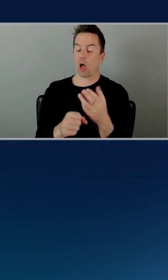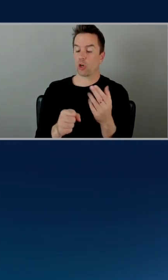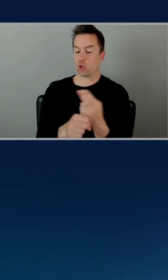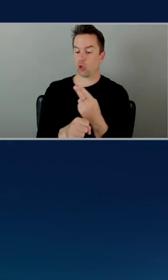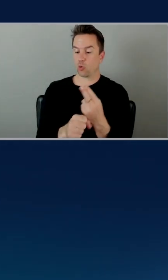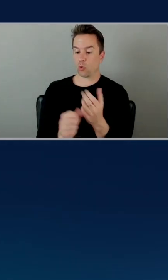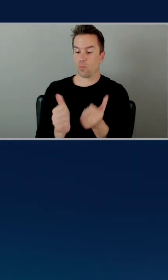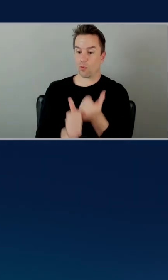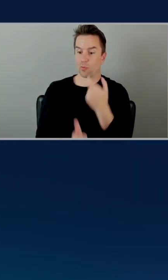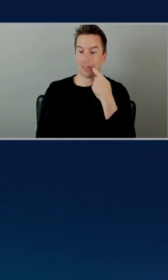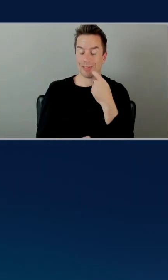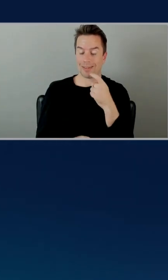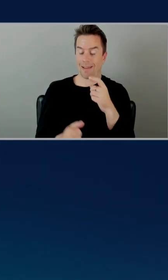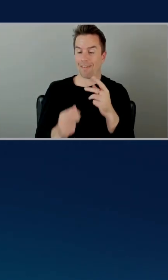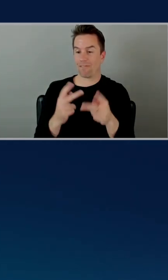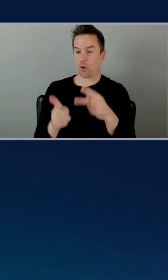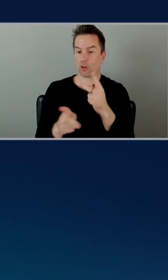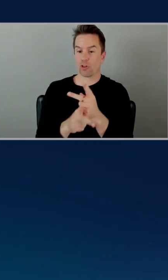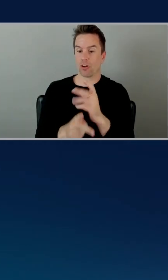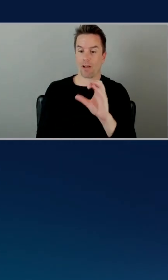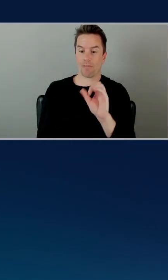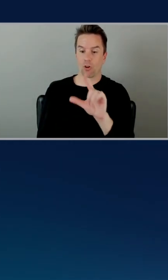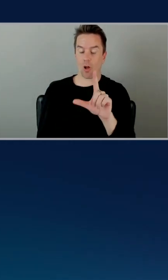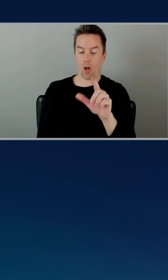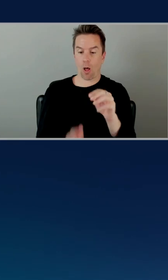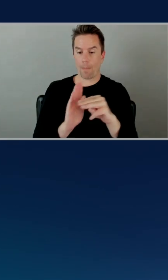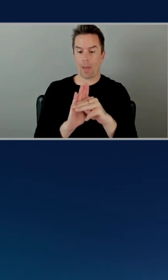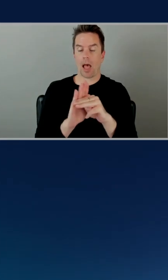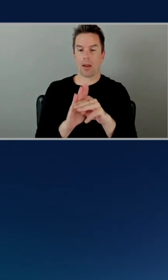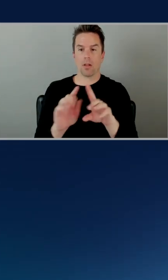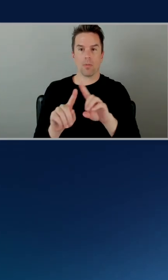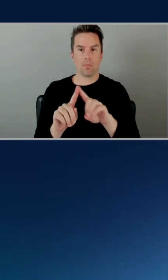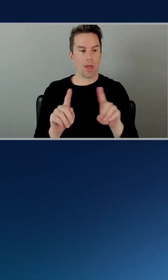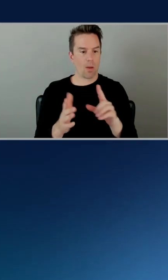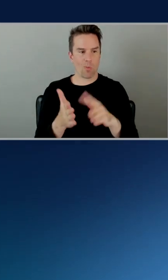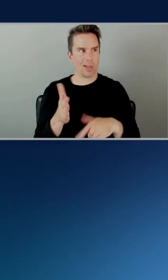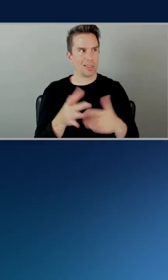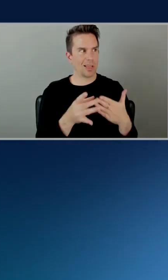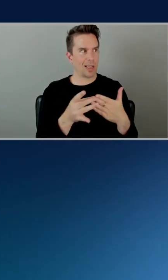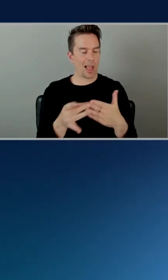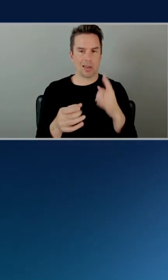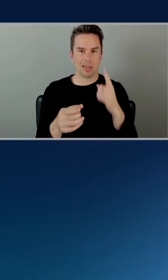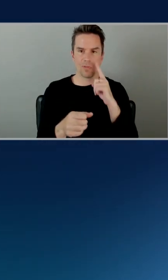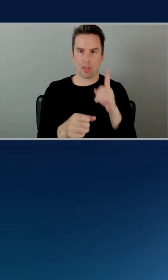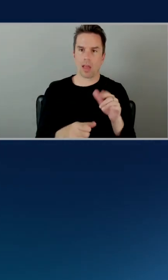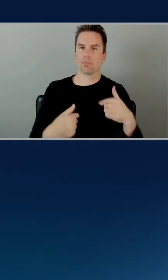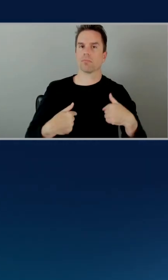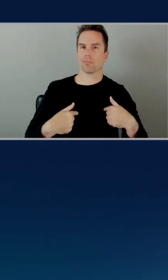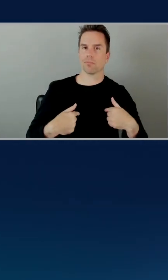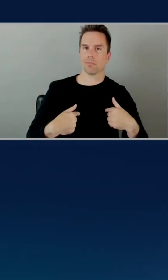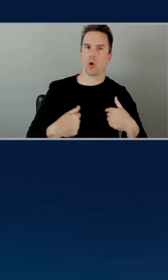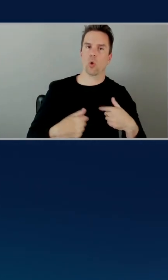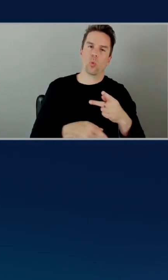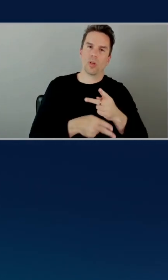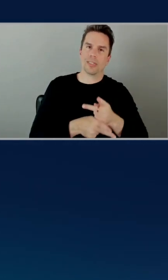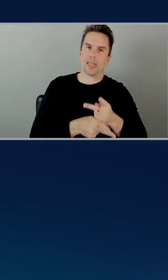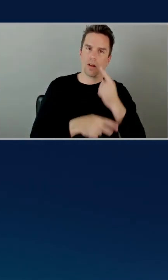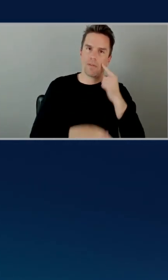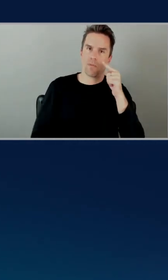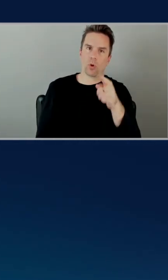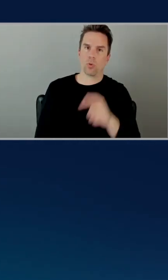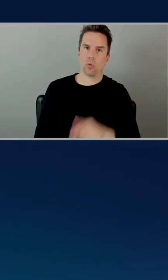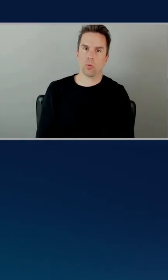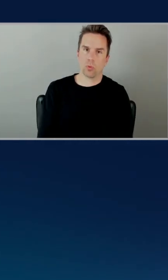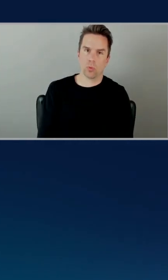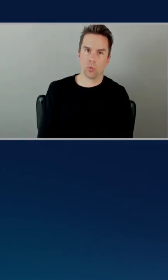for doing the orchestration of tools? We do that for Agents takes care of that. you. Yeah. We work